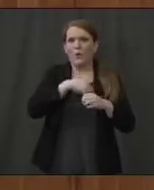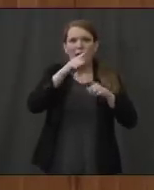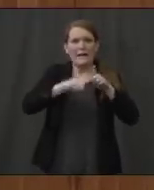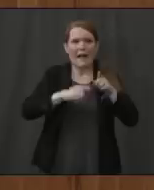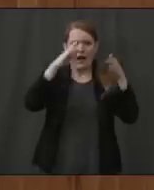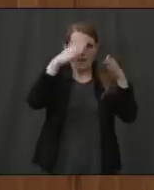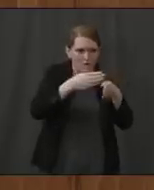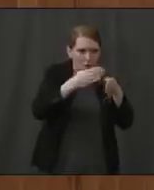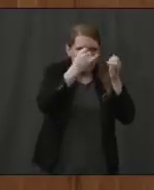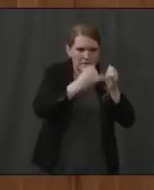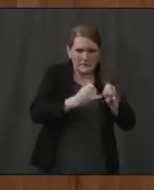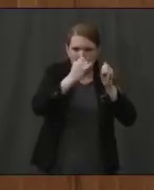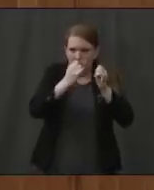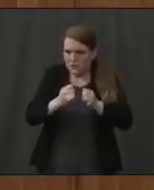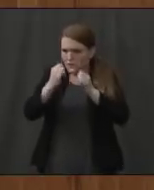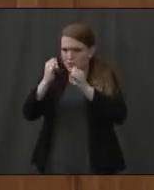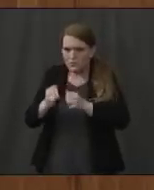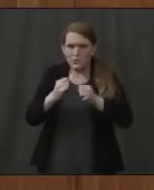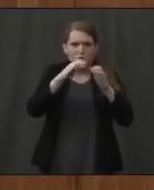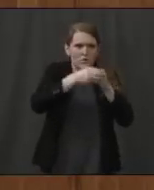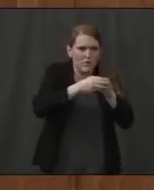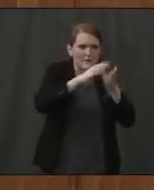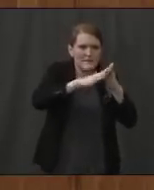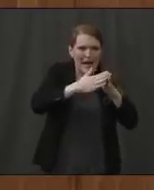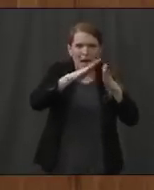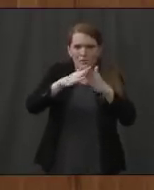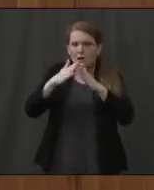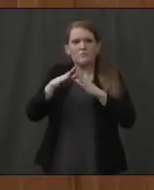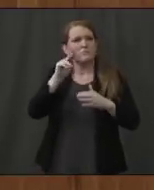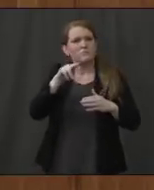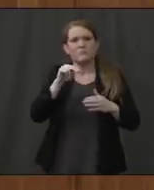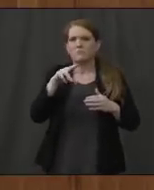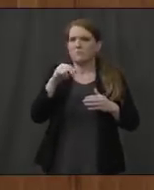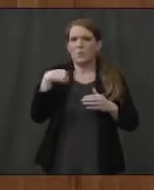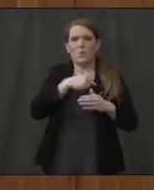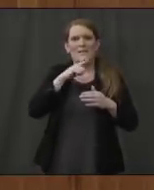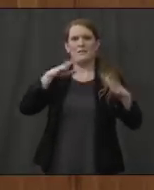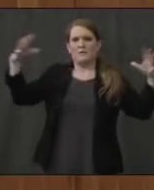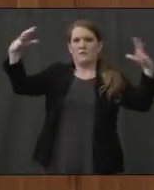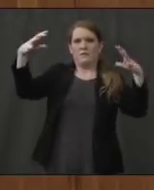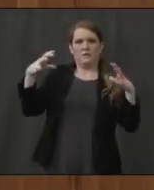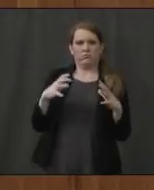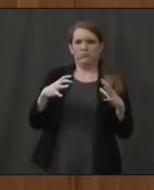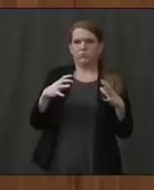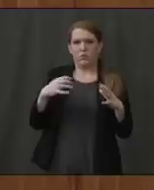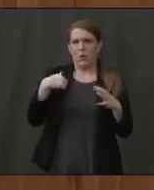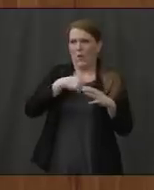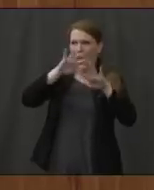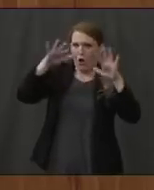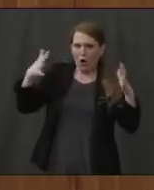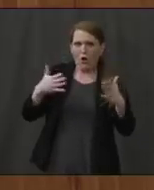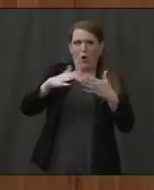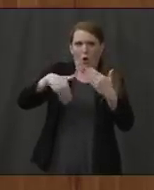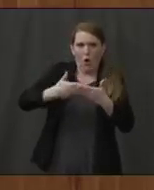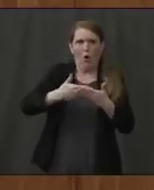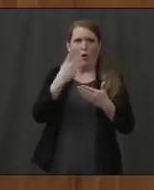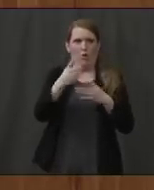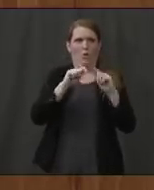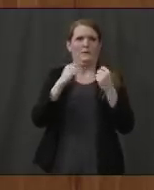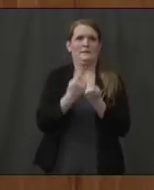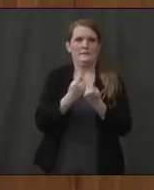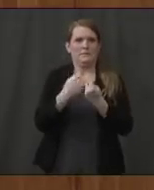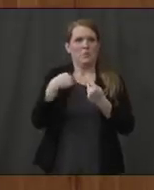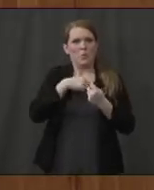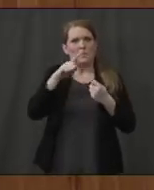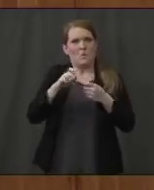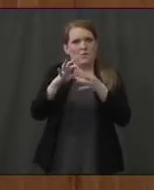But we're one team, and I often describe it as we're not wearing individual uniforms, but we're managing this crisis across Connecticut with all the health